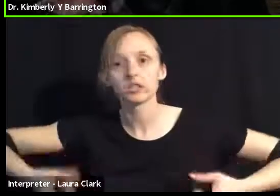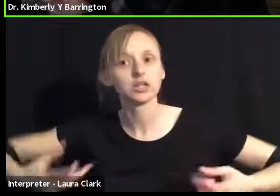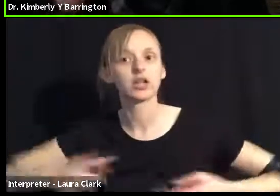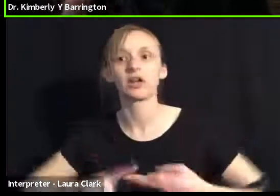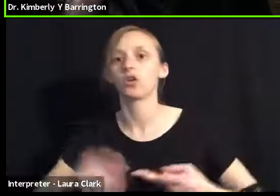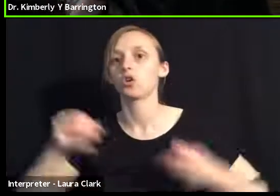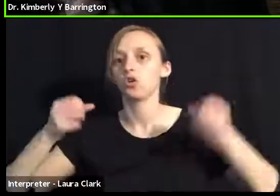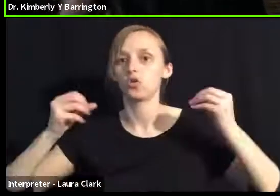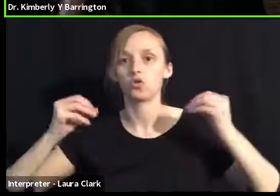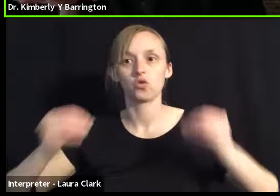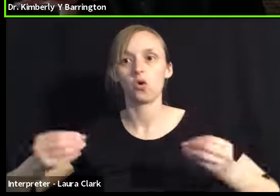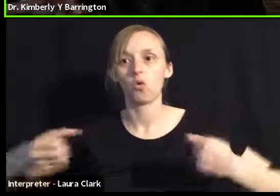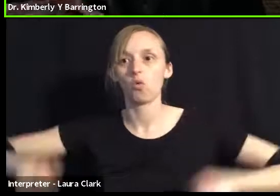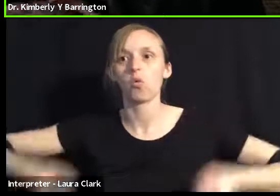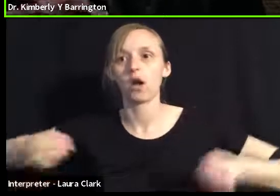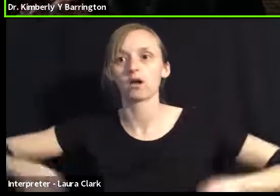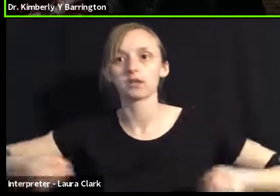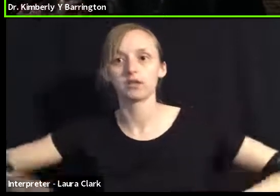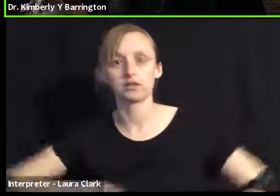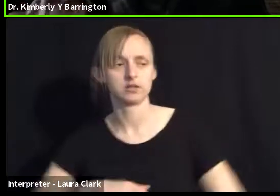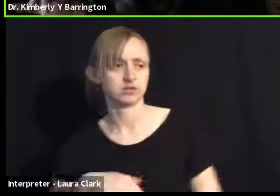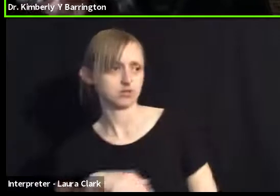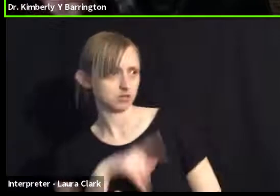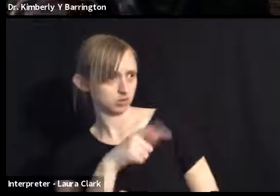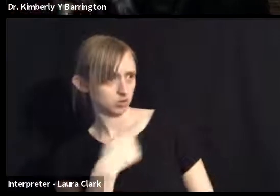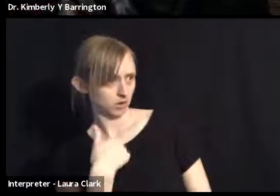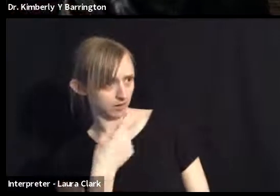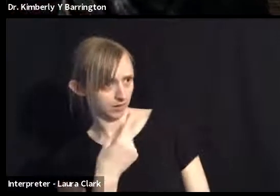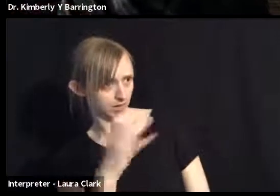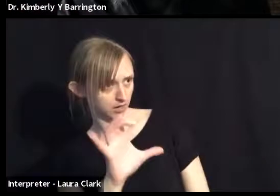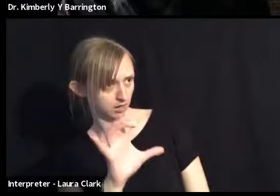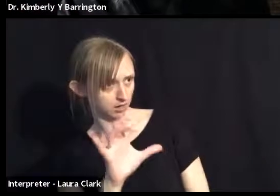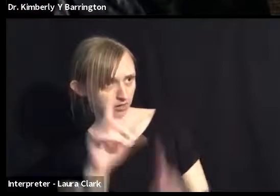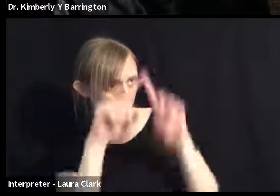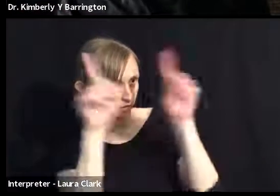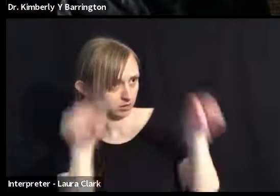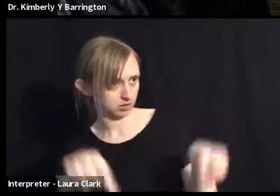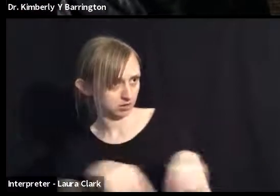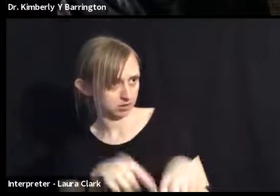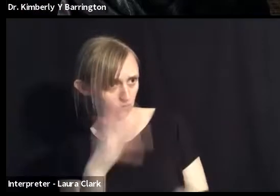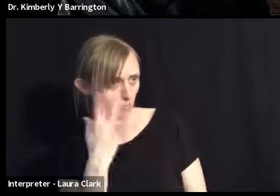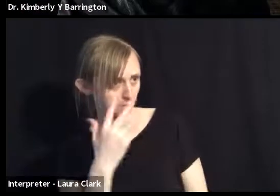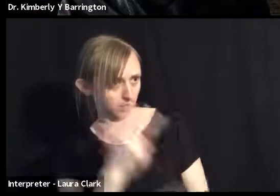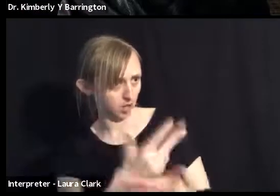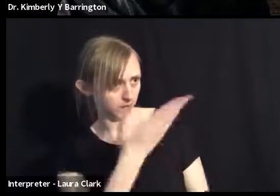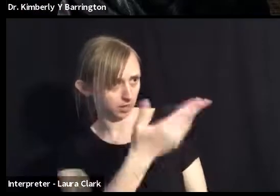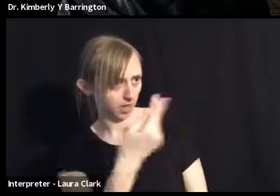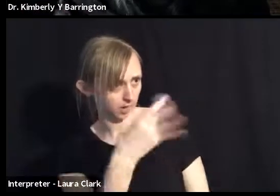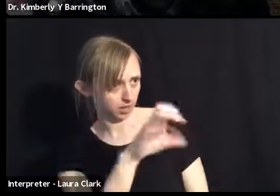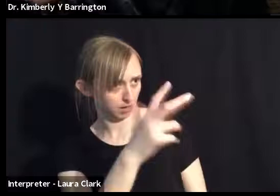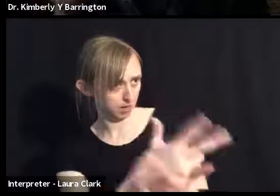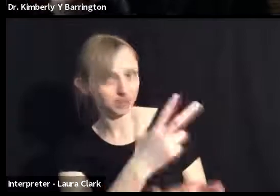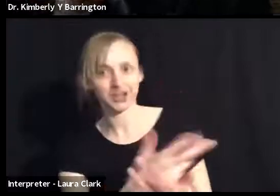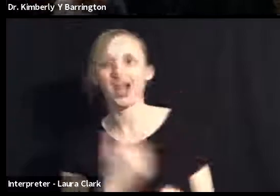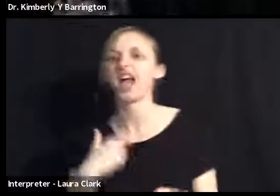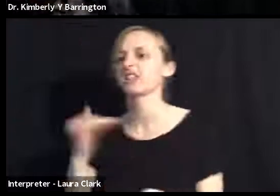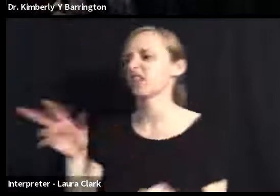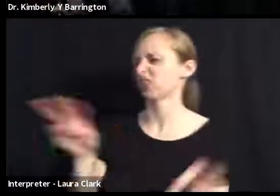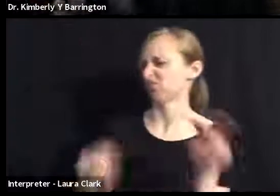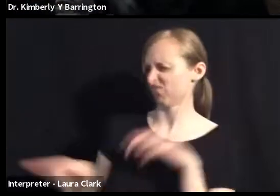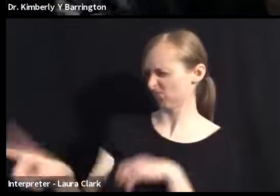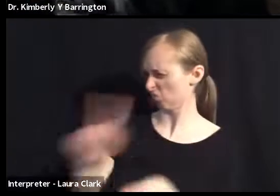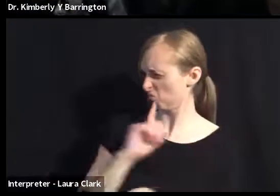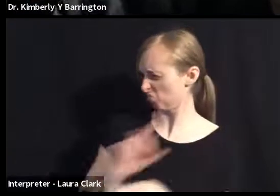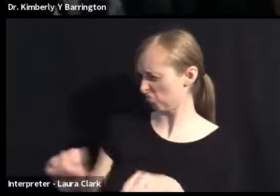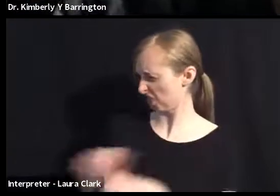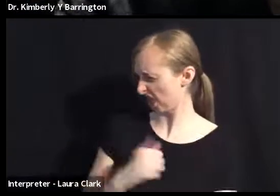but then you're like, oh, well, do you even have a handicap sign or? Right. I've been like that. I've been critiquing everybody like this. Like, I need